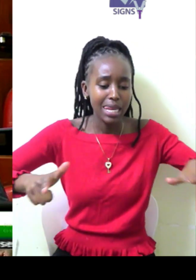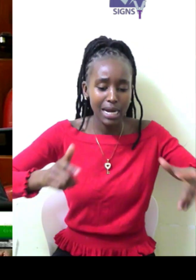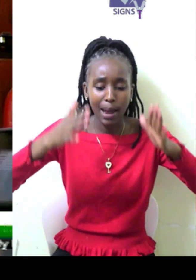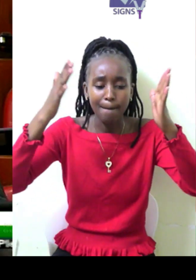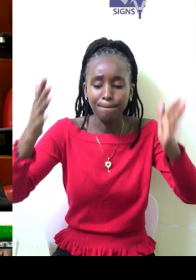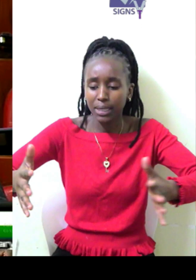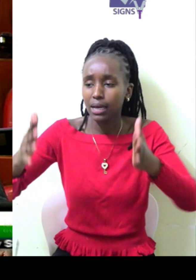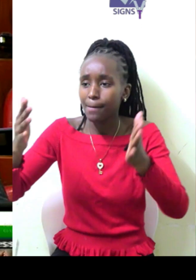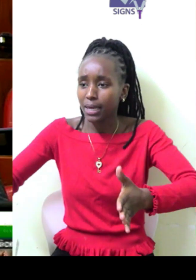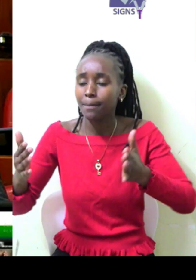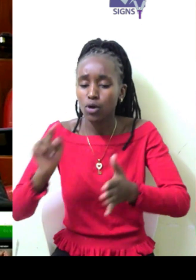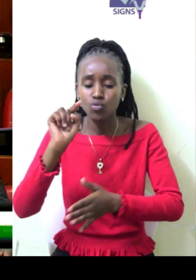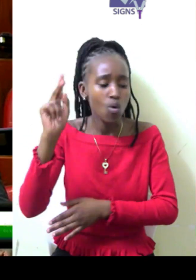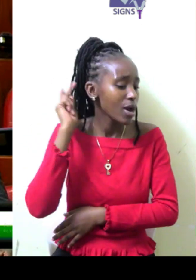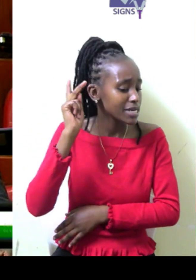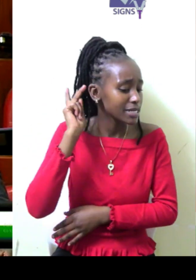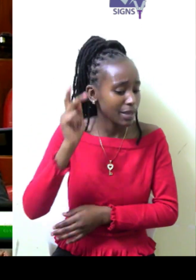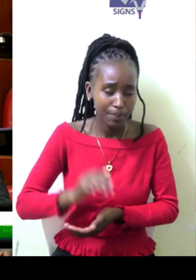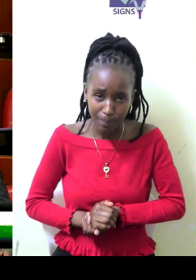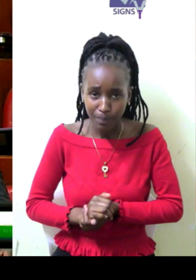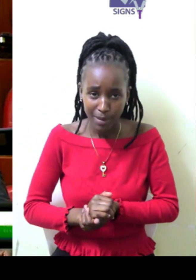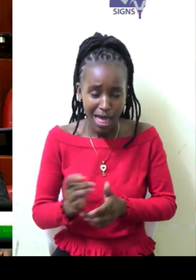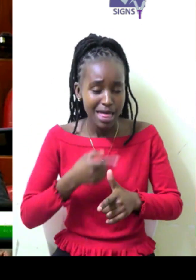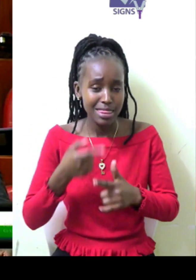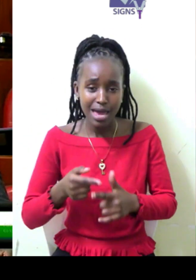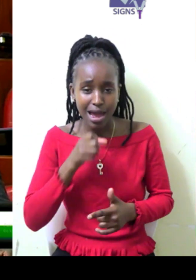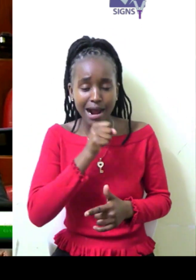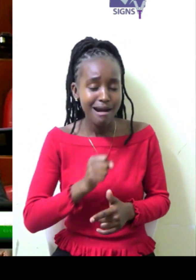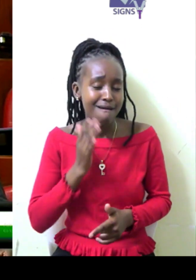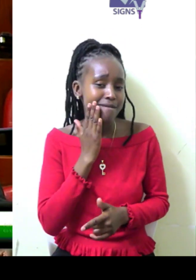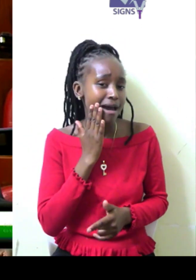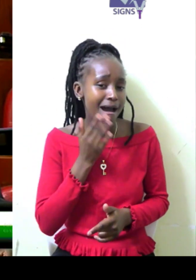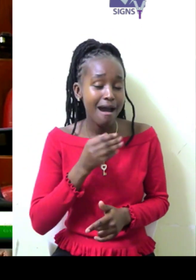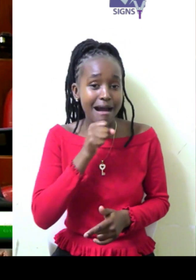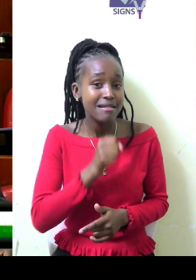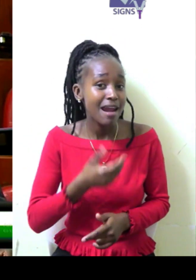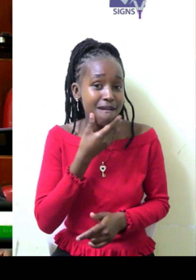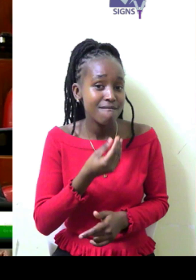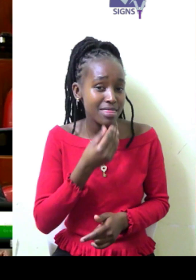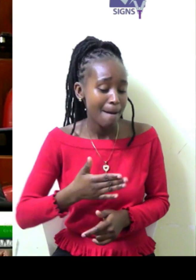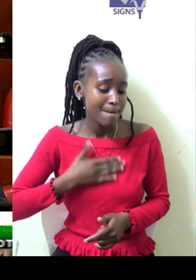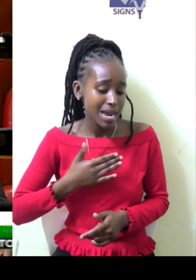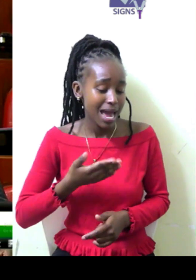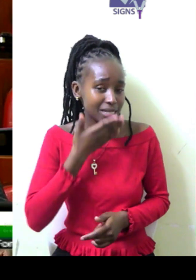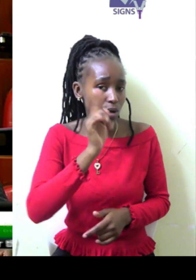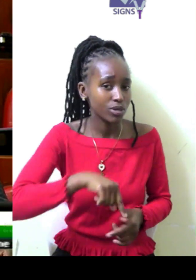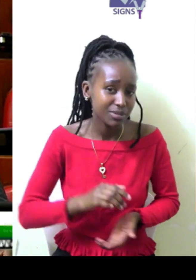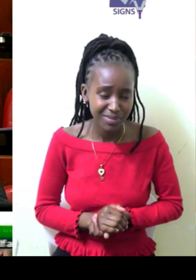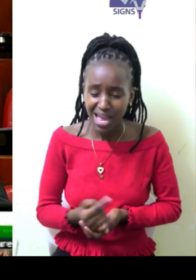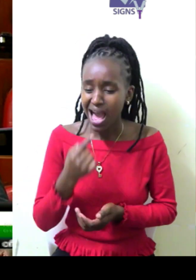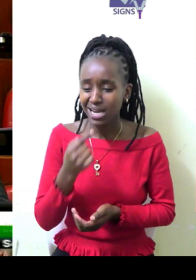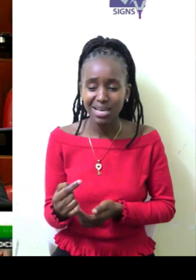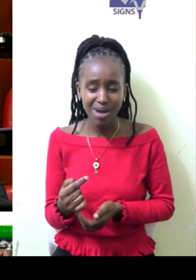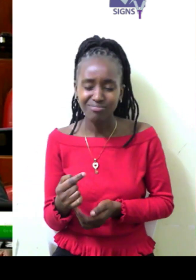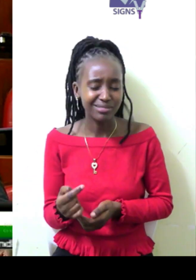across the Gusii region. And he told me that at that point, it didn't matter to him, to own huge tracts